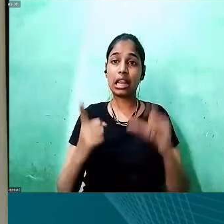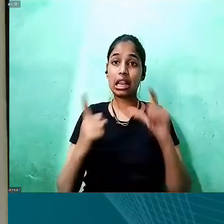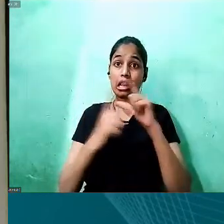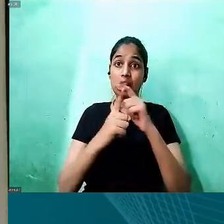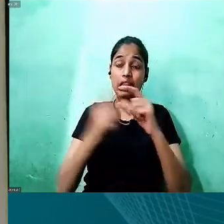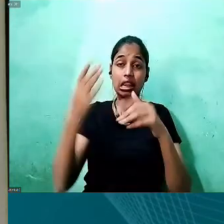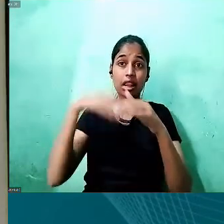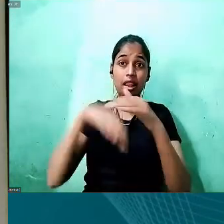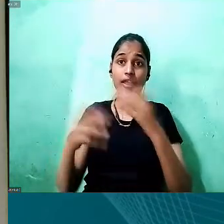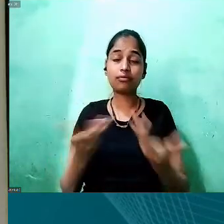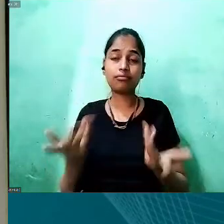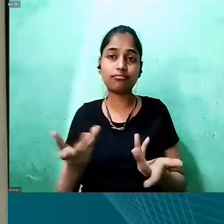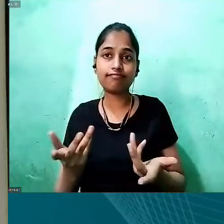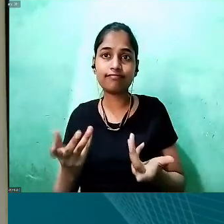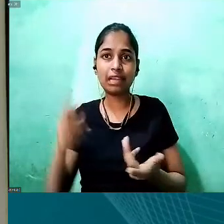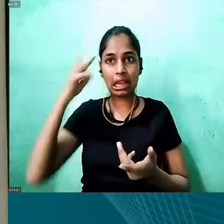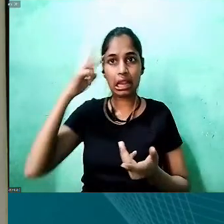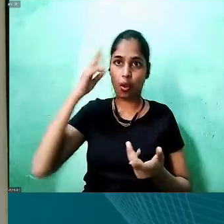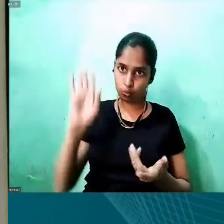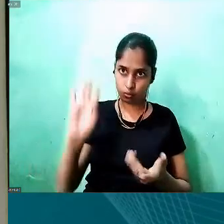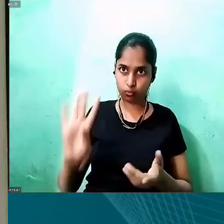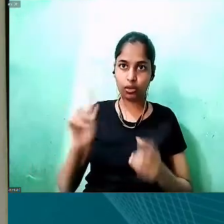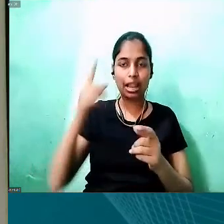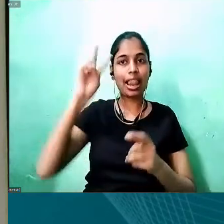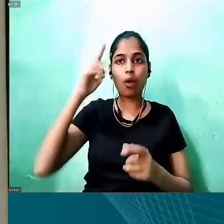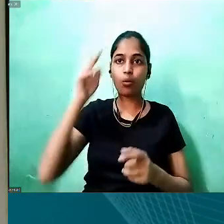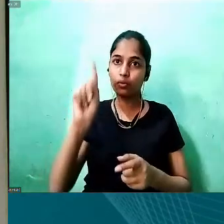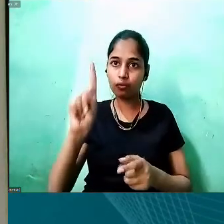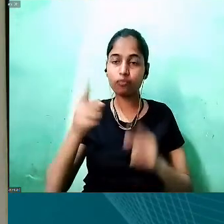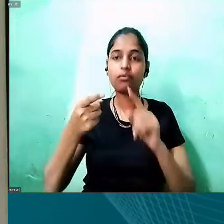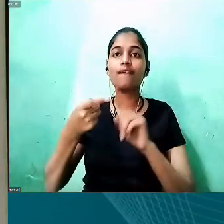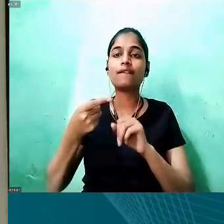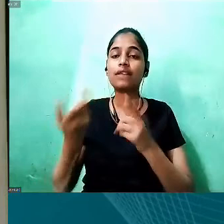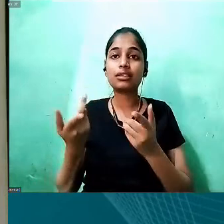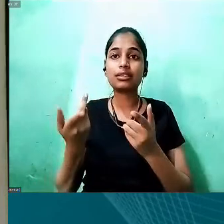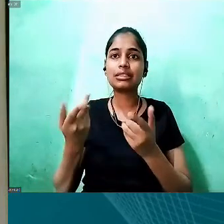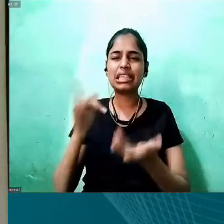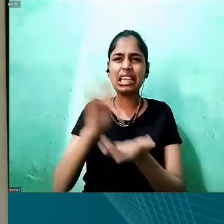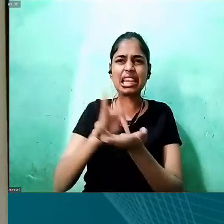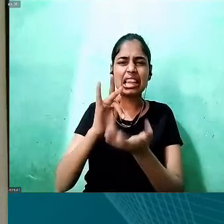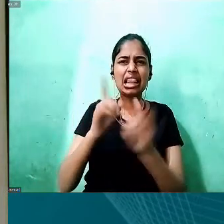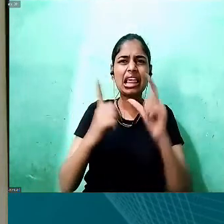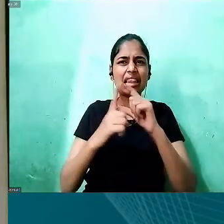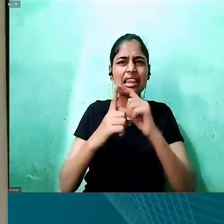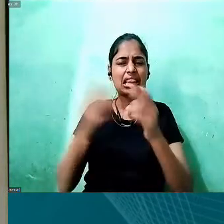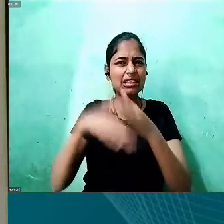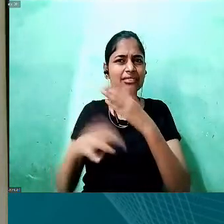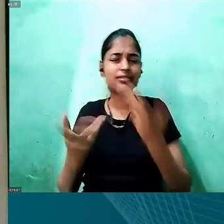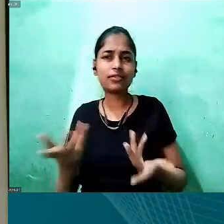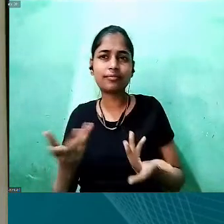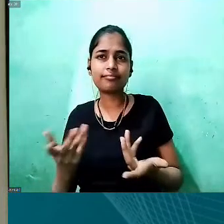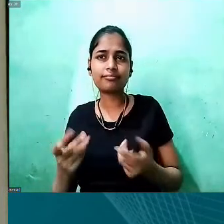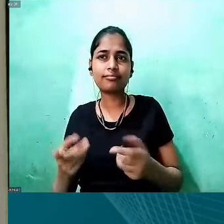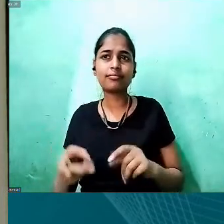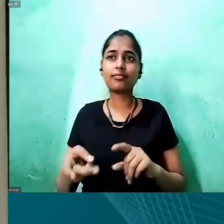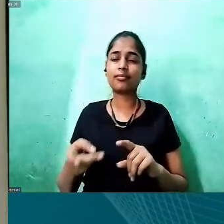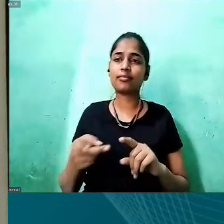Second dot is where Iraq is, where the writer finds the otter or